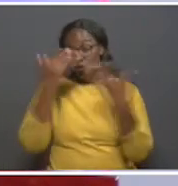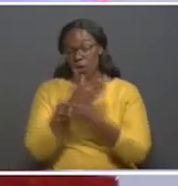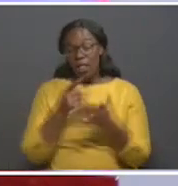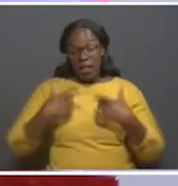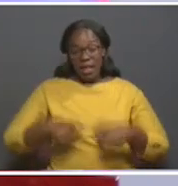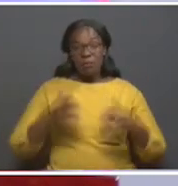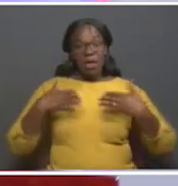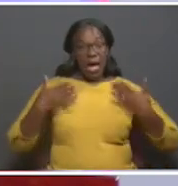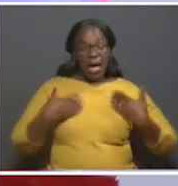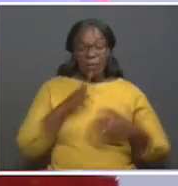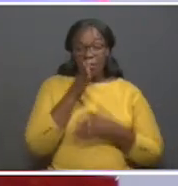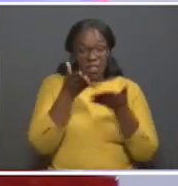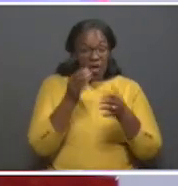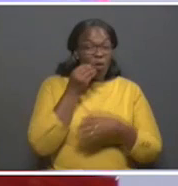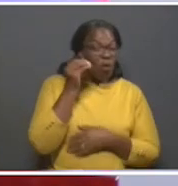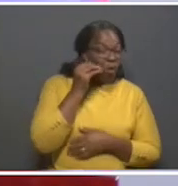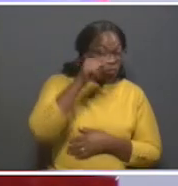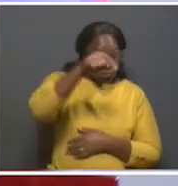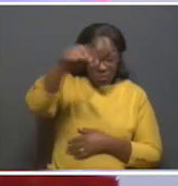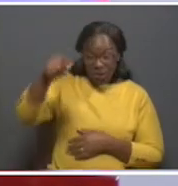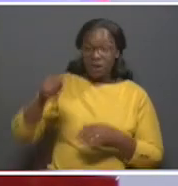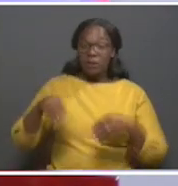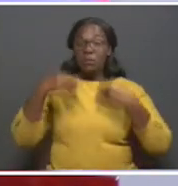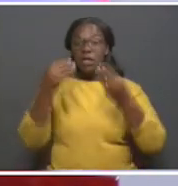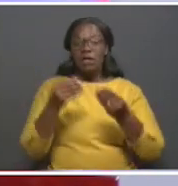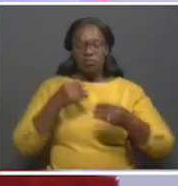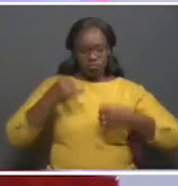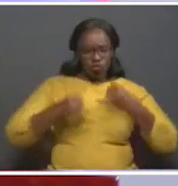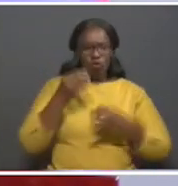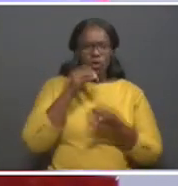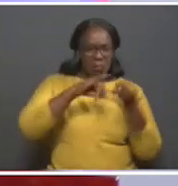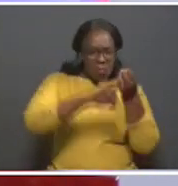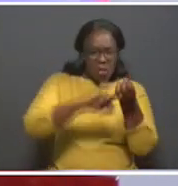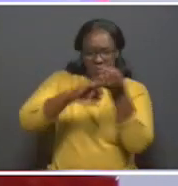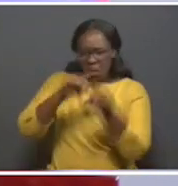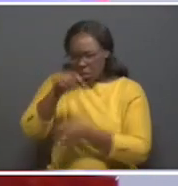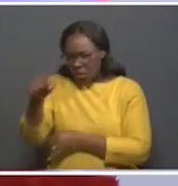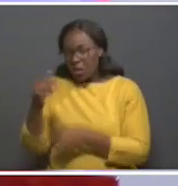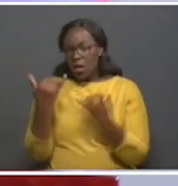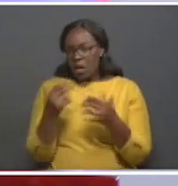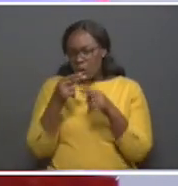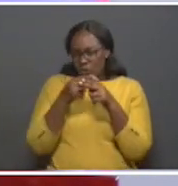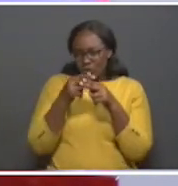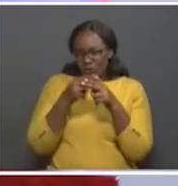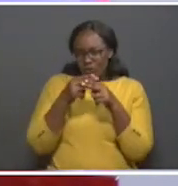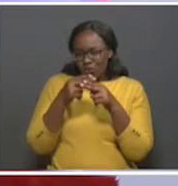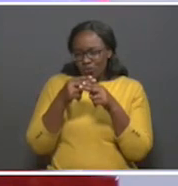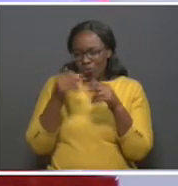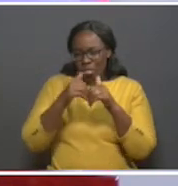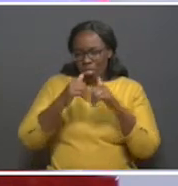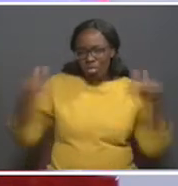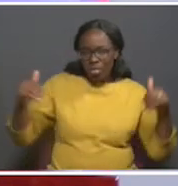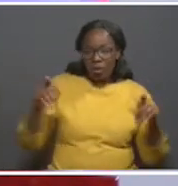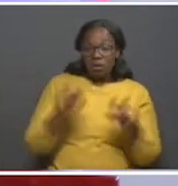be gladness in homes. Let there be gladness in some marriages that are on the verge of falling apart. Let there